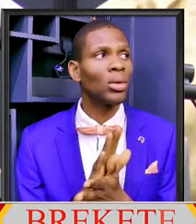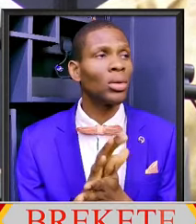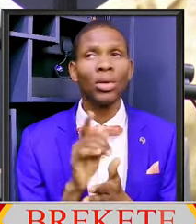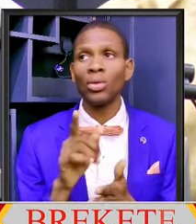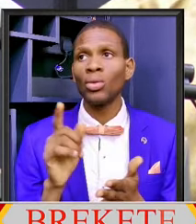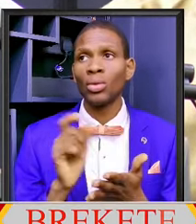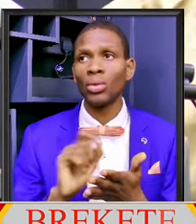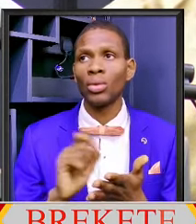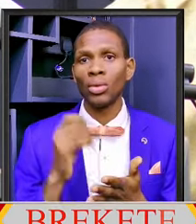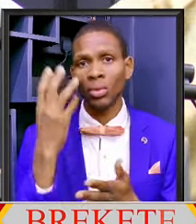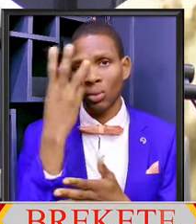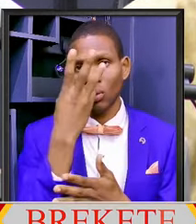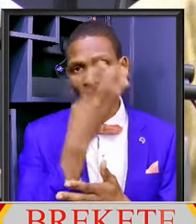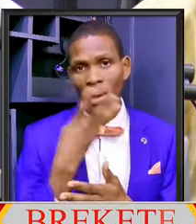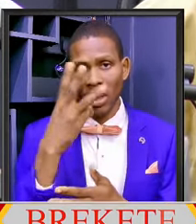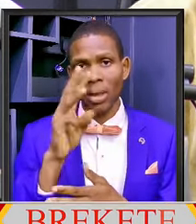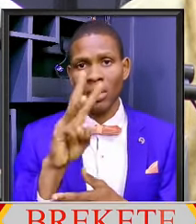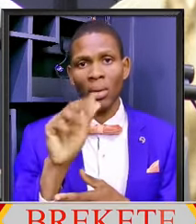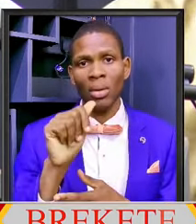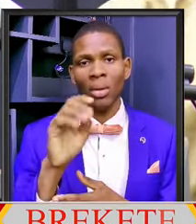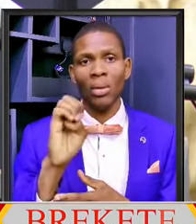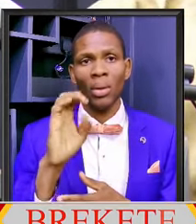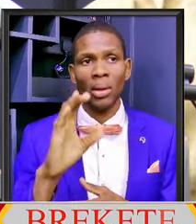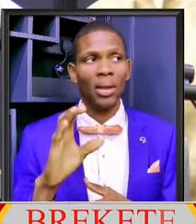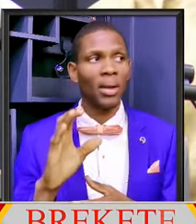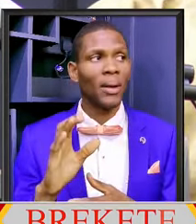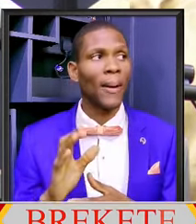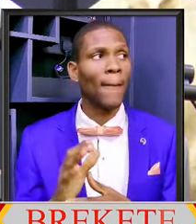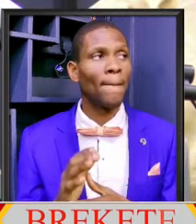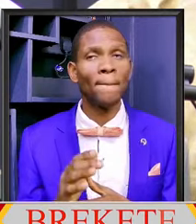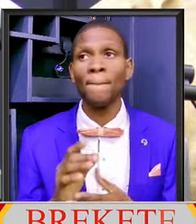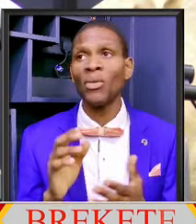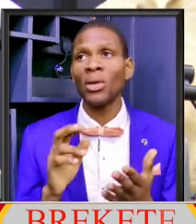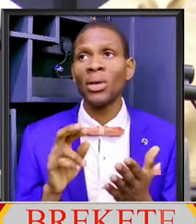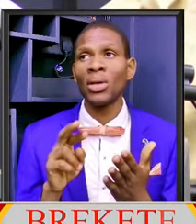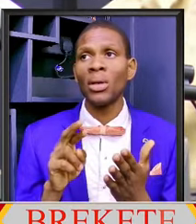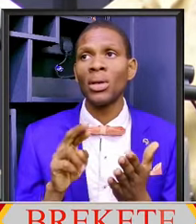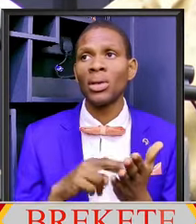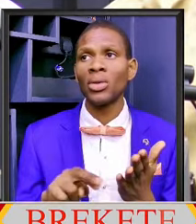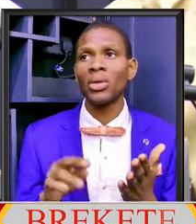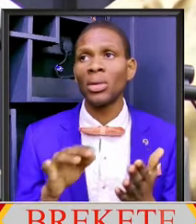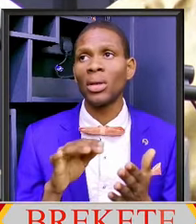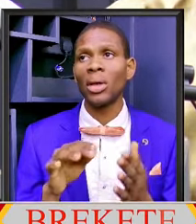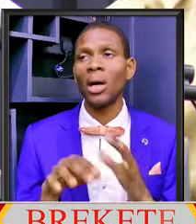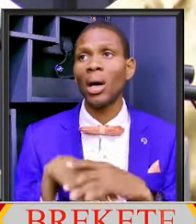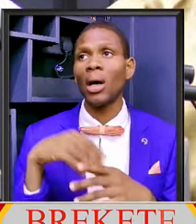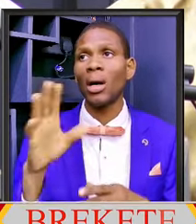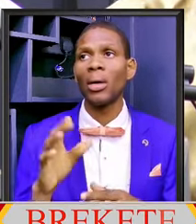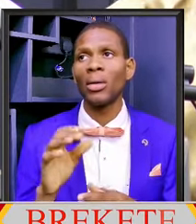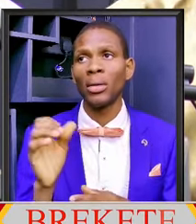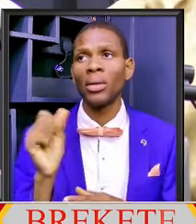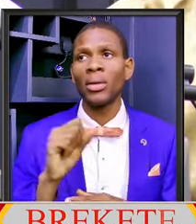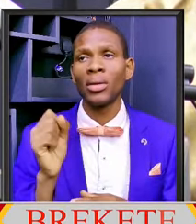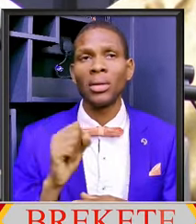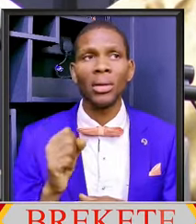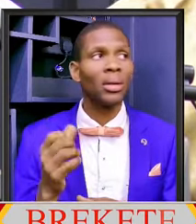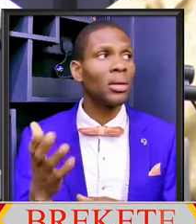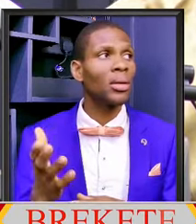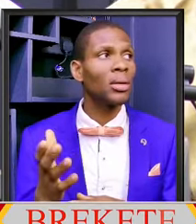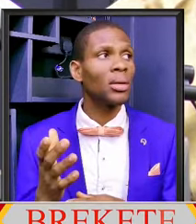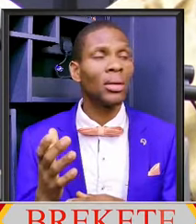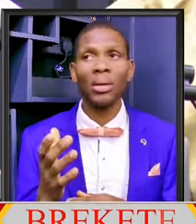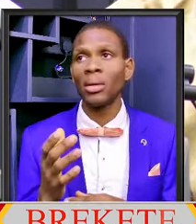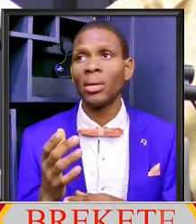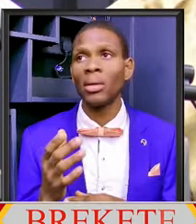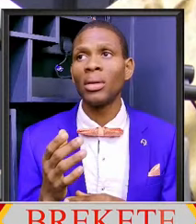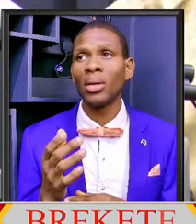don't write WAEC? Yes. Result don't come out? Yes. Here is the result. You say